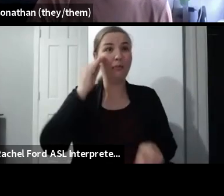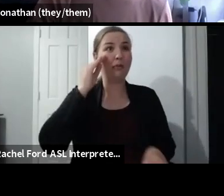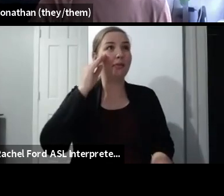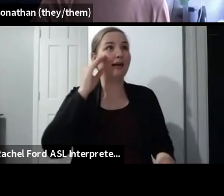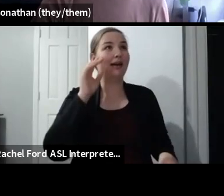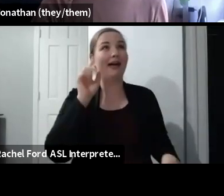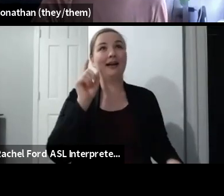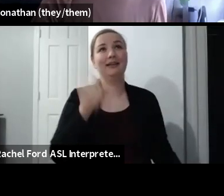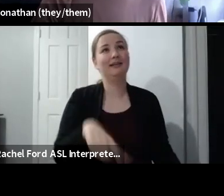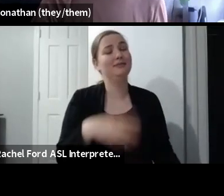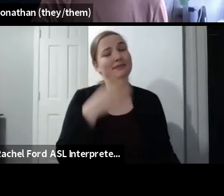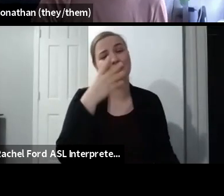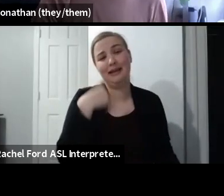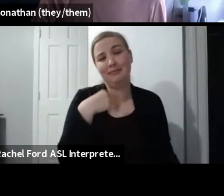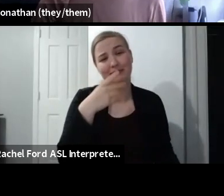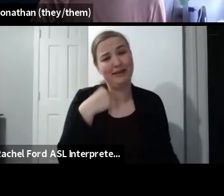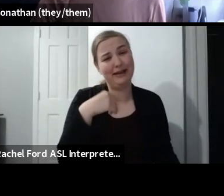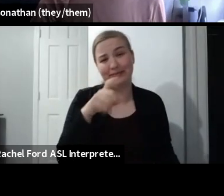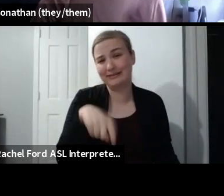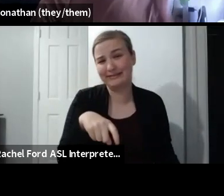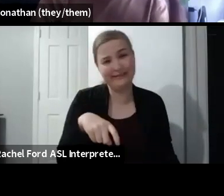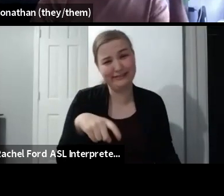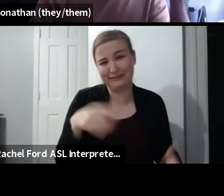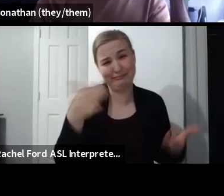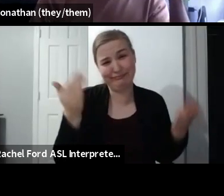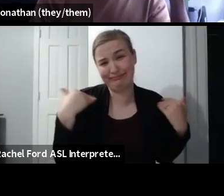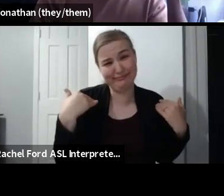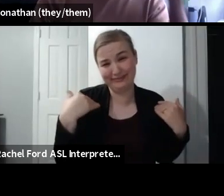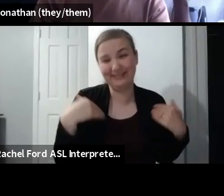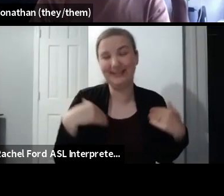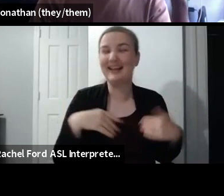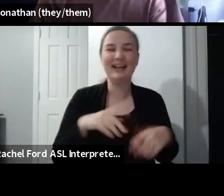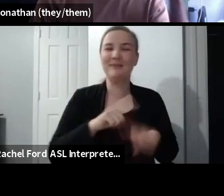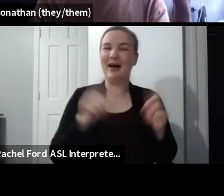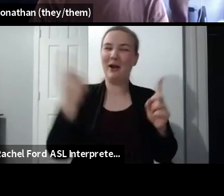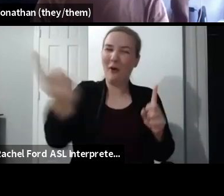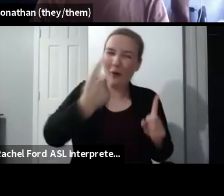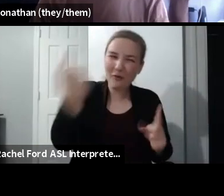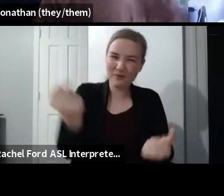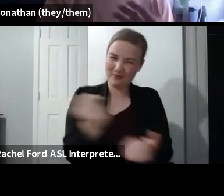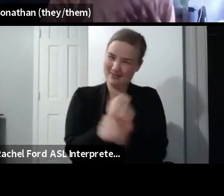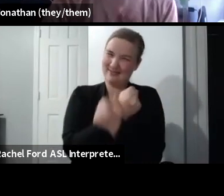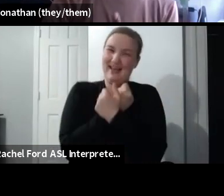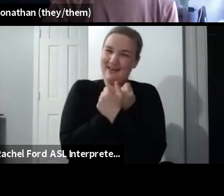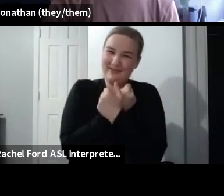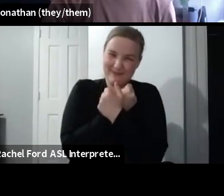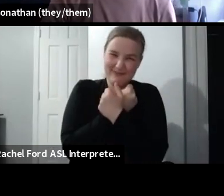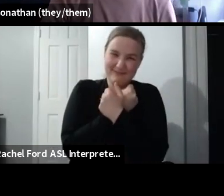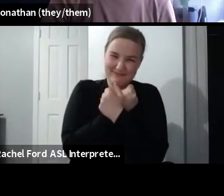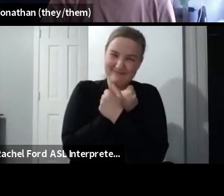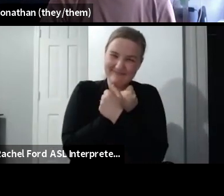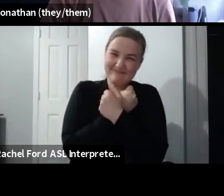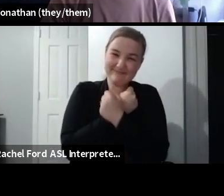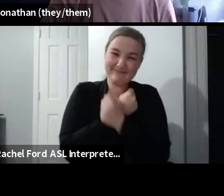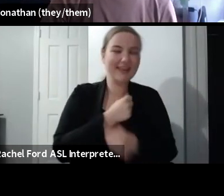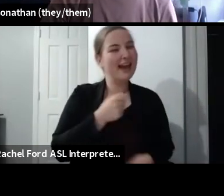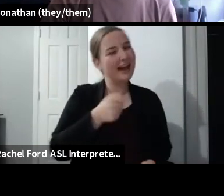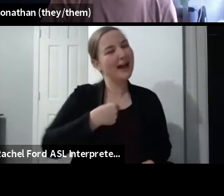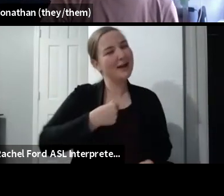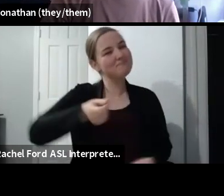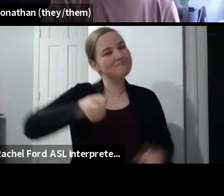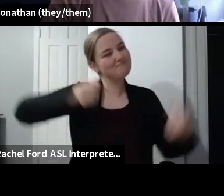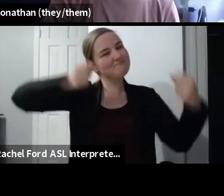requesting it. But it's always love, but it starts at a level that needs to, like a higher octane, because I do think what you're saying, like what